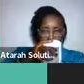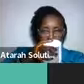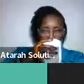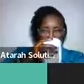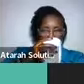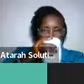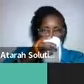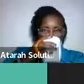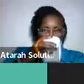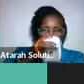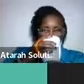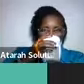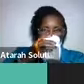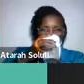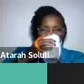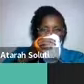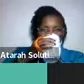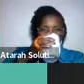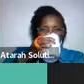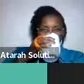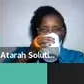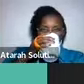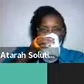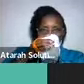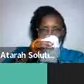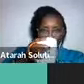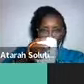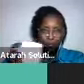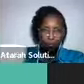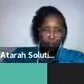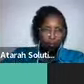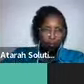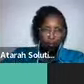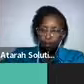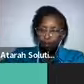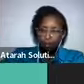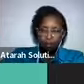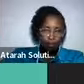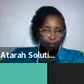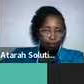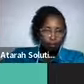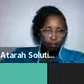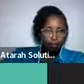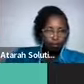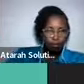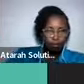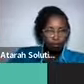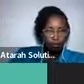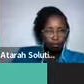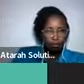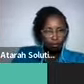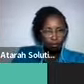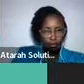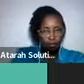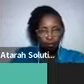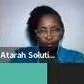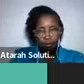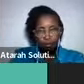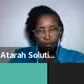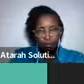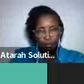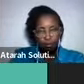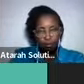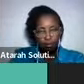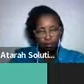around. So what this does is, we are using technologies like Facebook's algorithm,